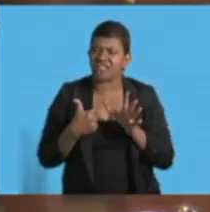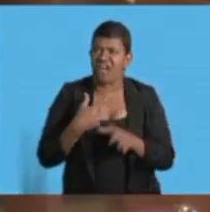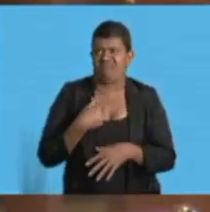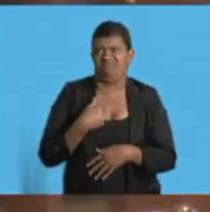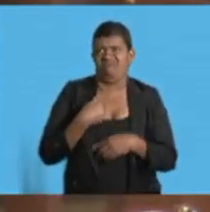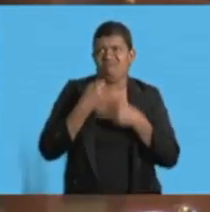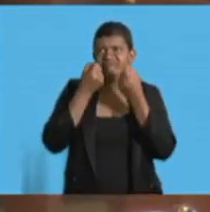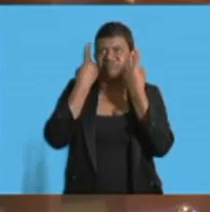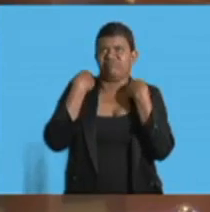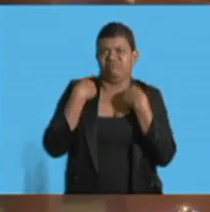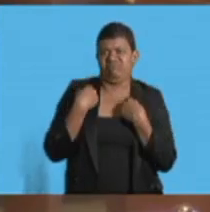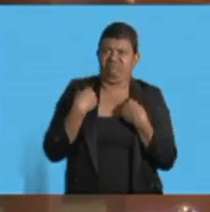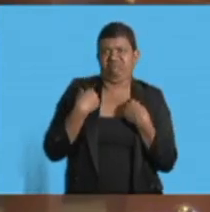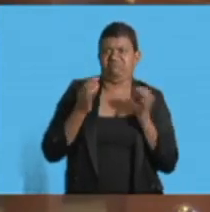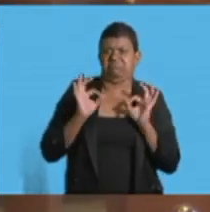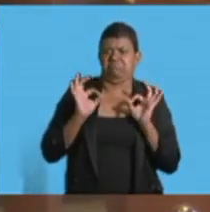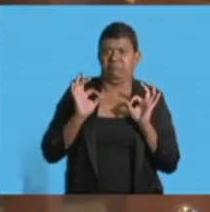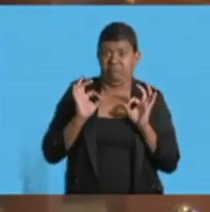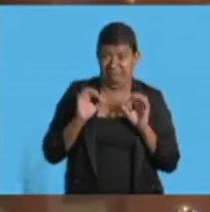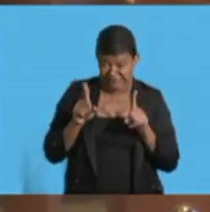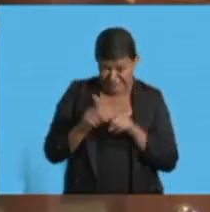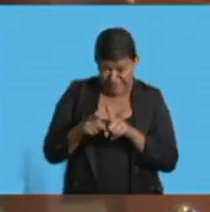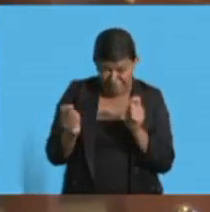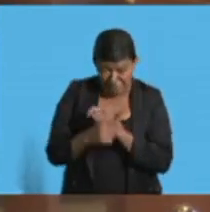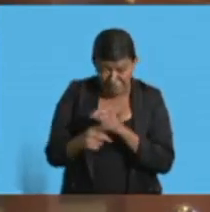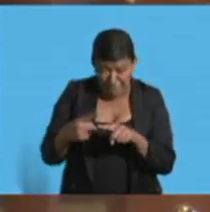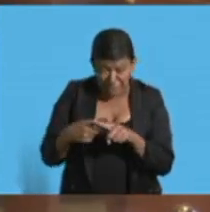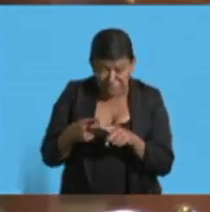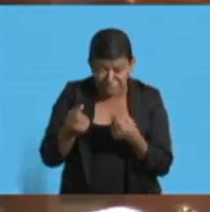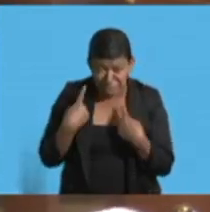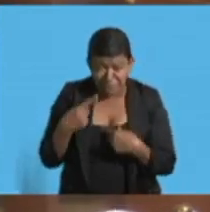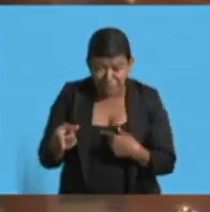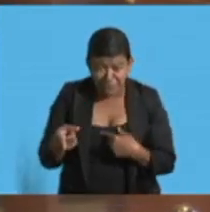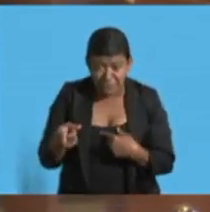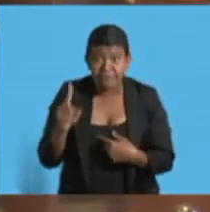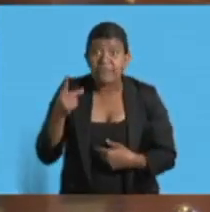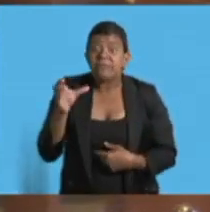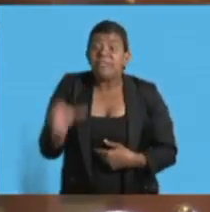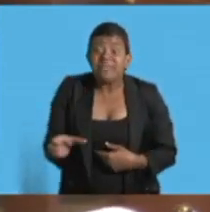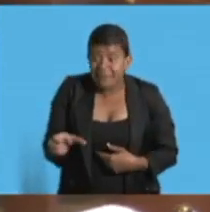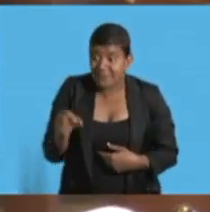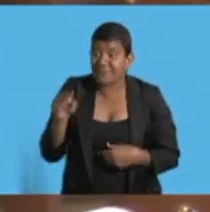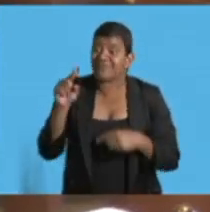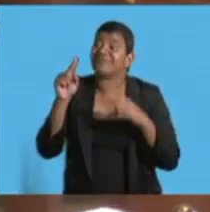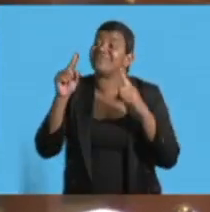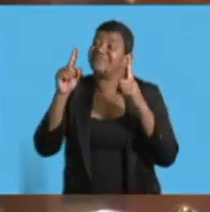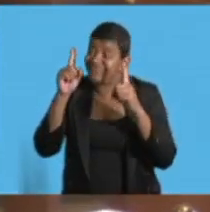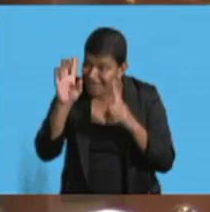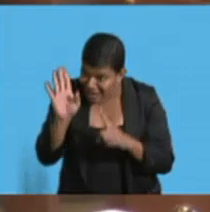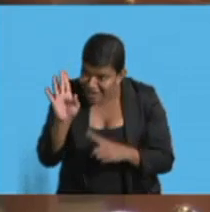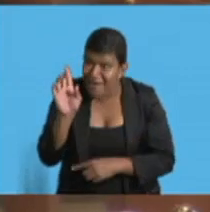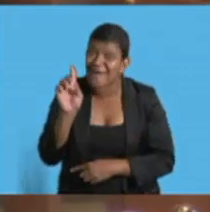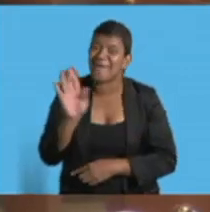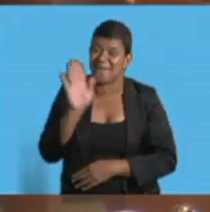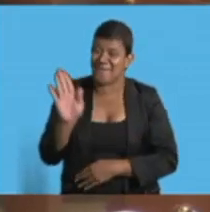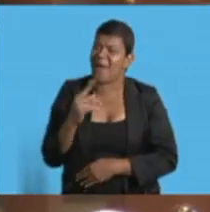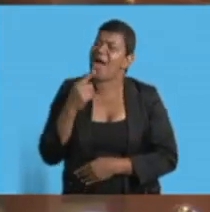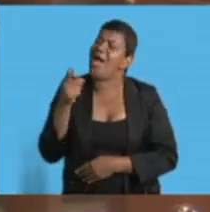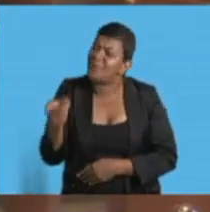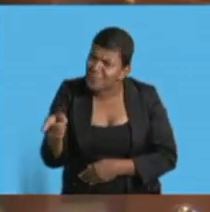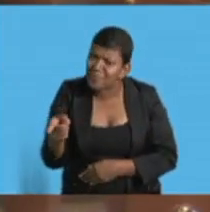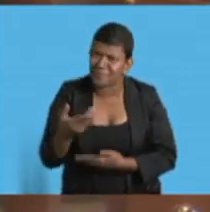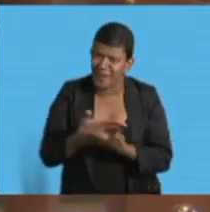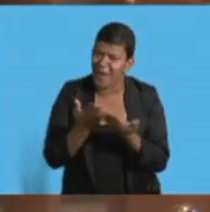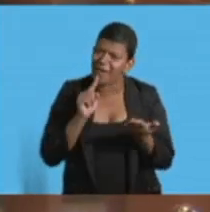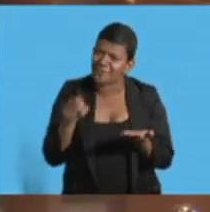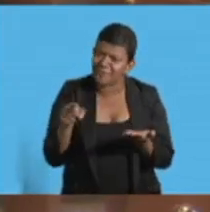in English, it would be something similar to this. The first person greeting the second person by saying, "Hi, how are you this morning? And